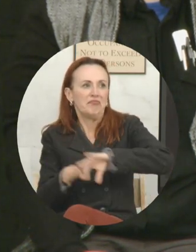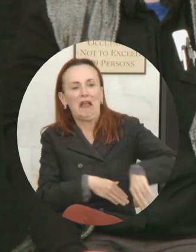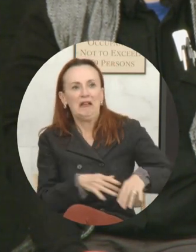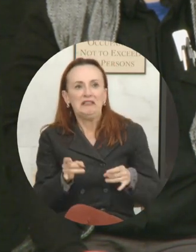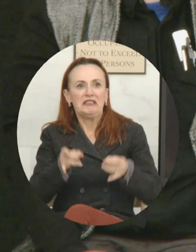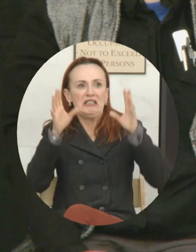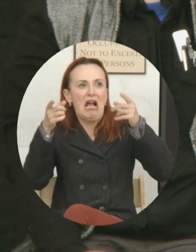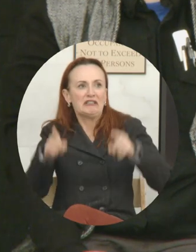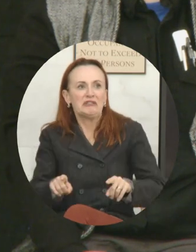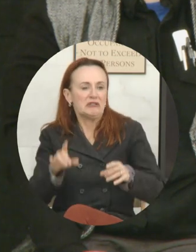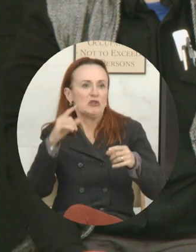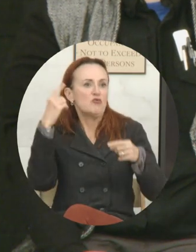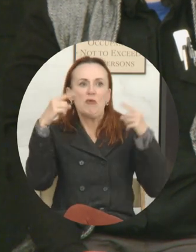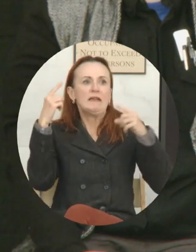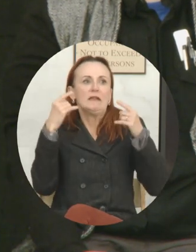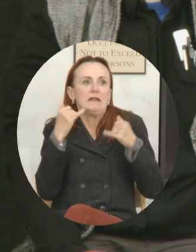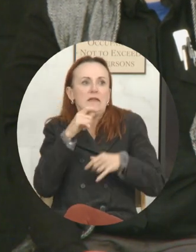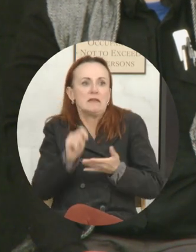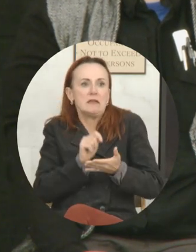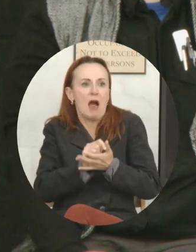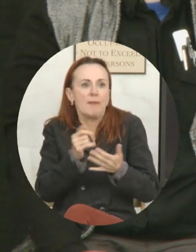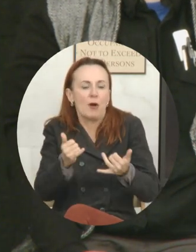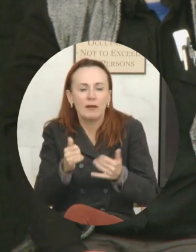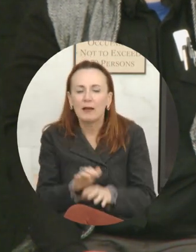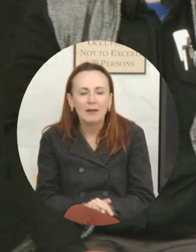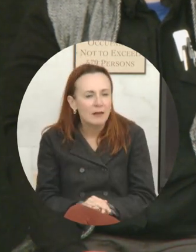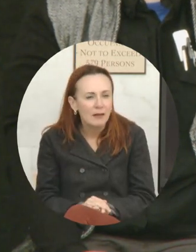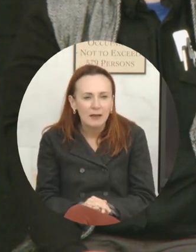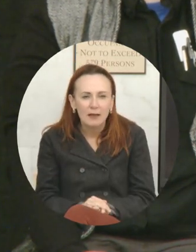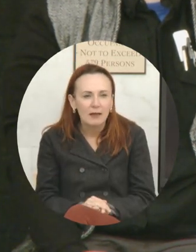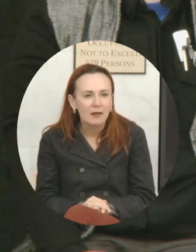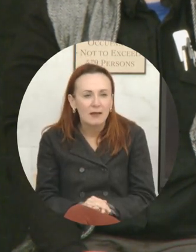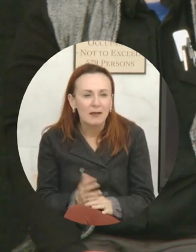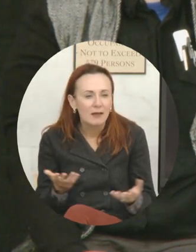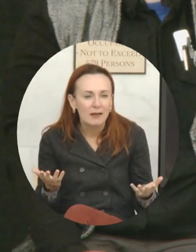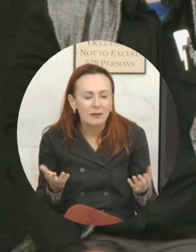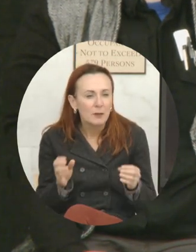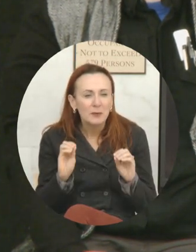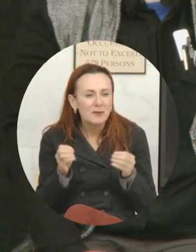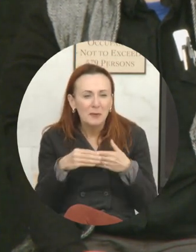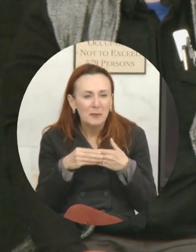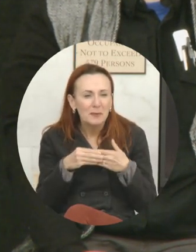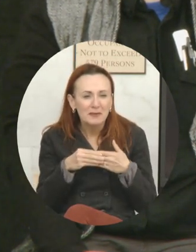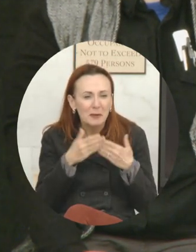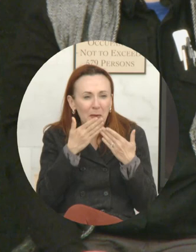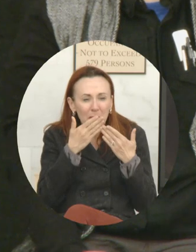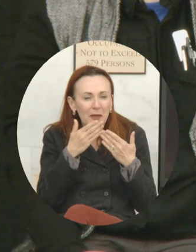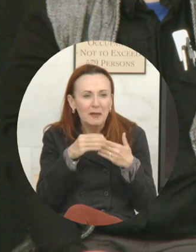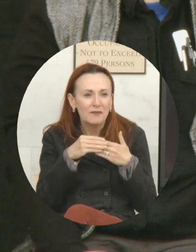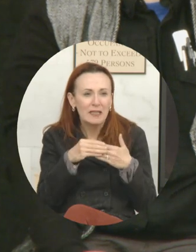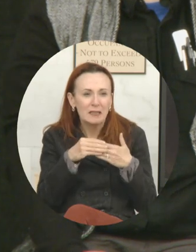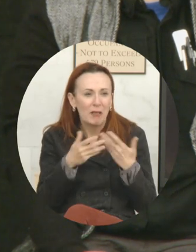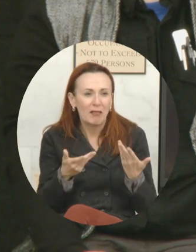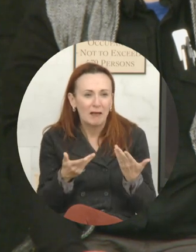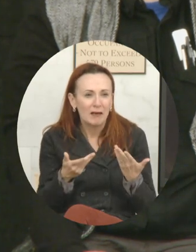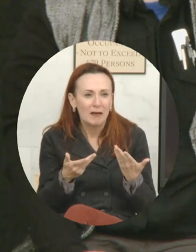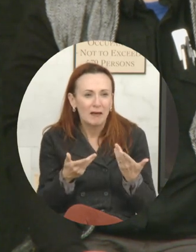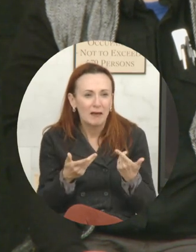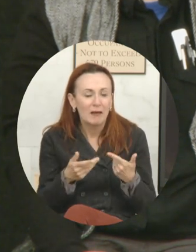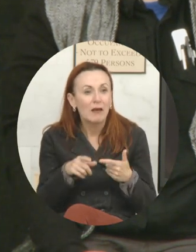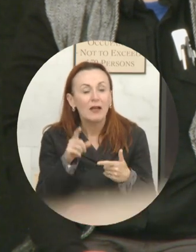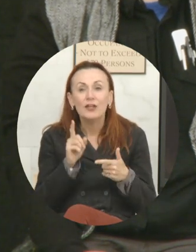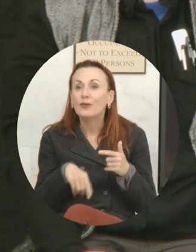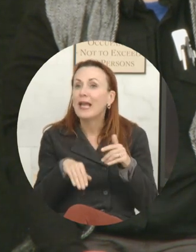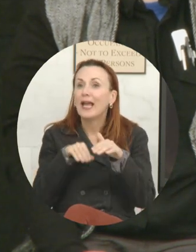disaster and things are crazy. But there is no regulatory relief on that front. You can't go to a Red